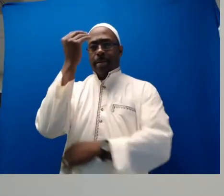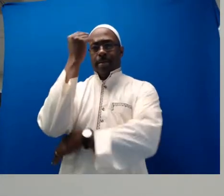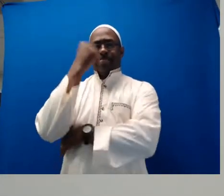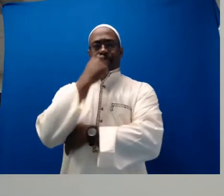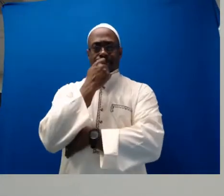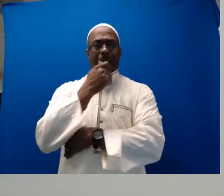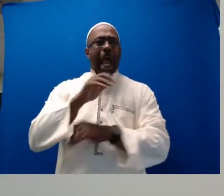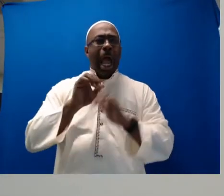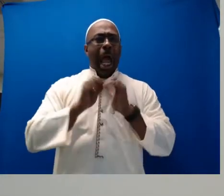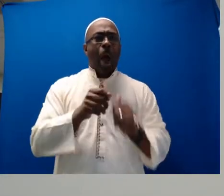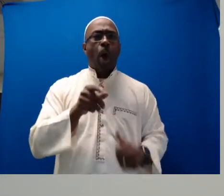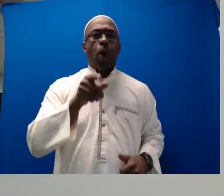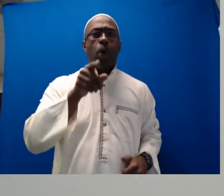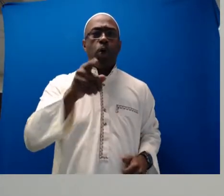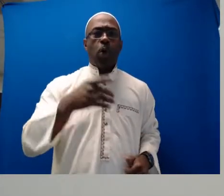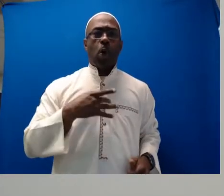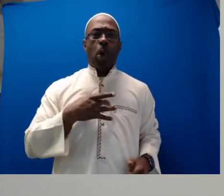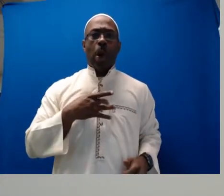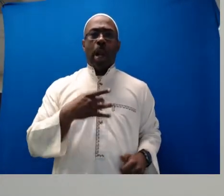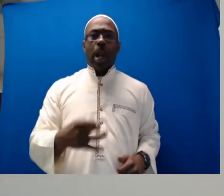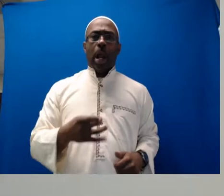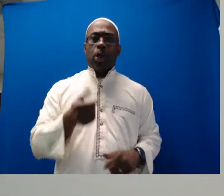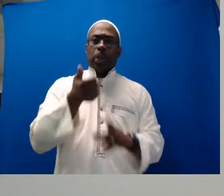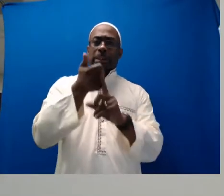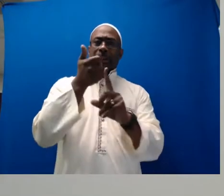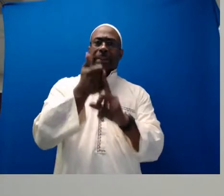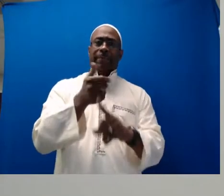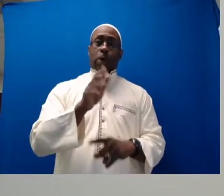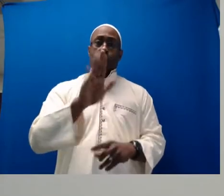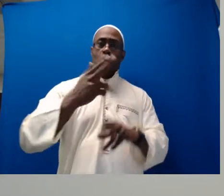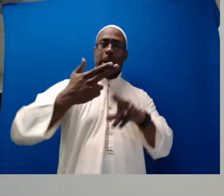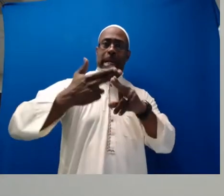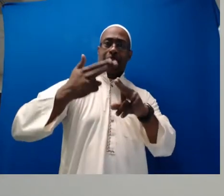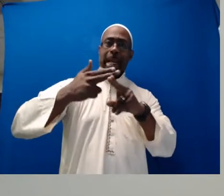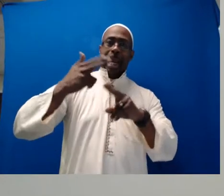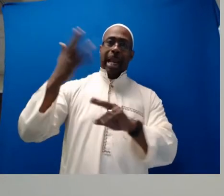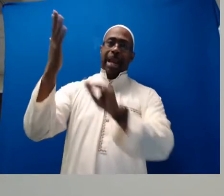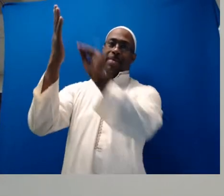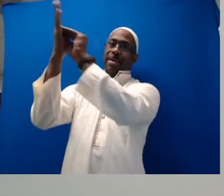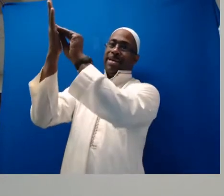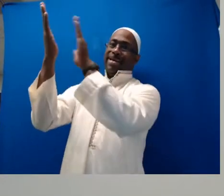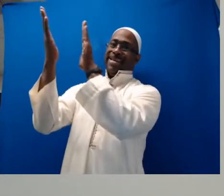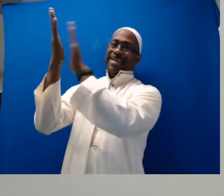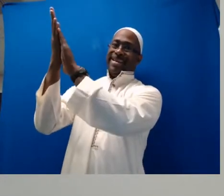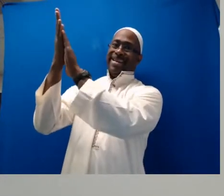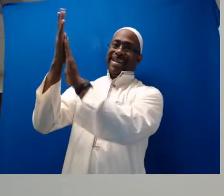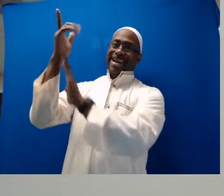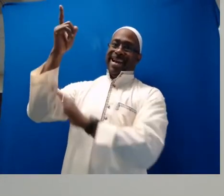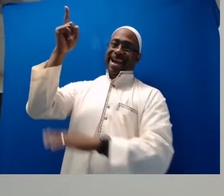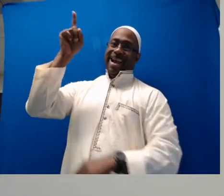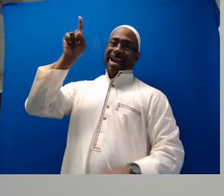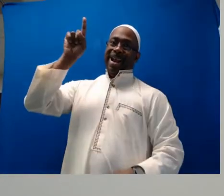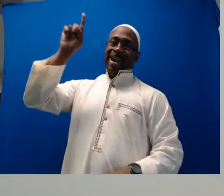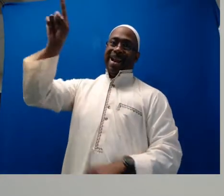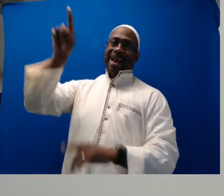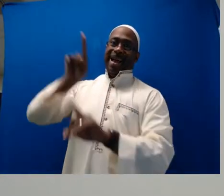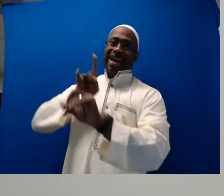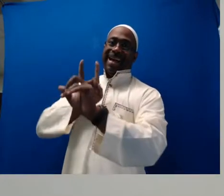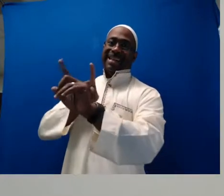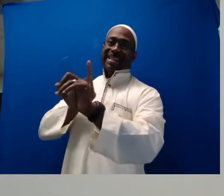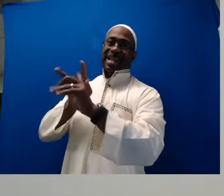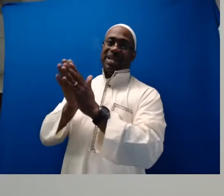How would you like to be registered in Allahu Azza wa Jal's attendance book? Would you like